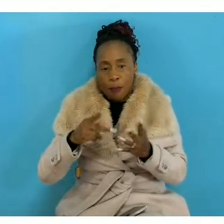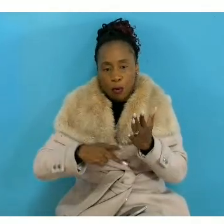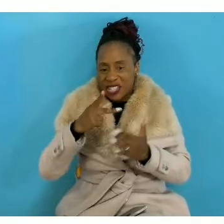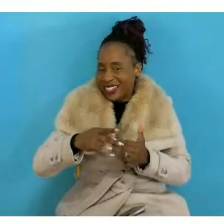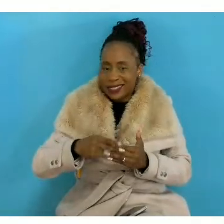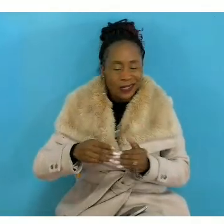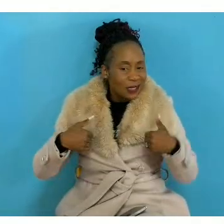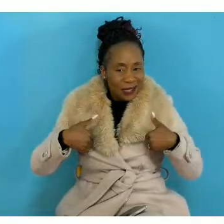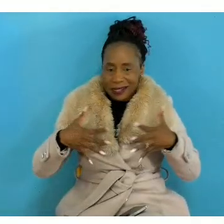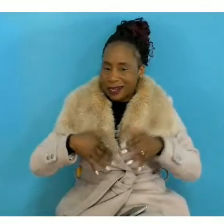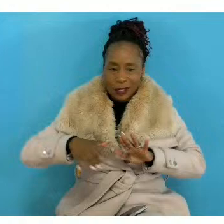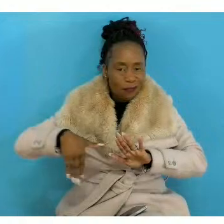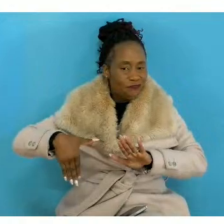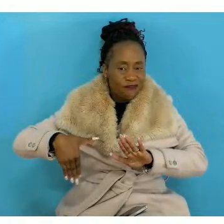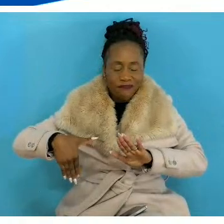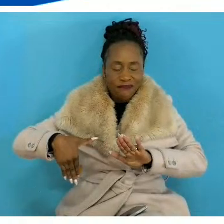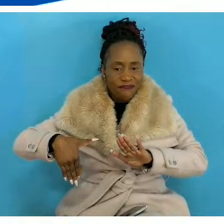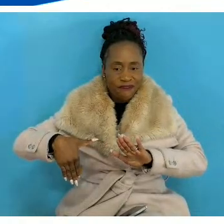started.